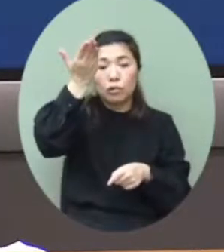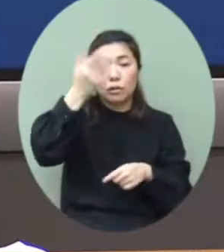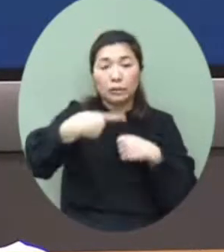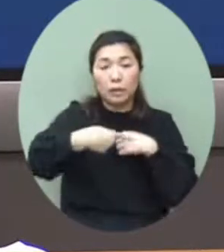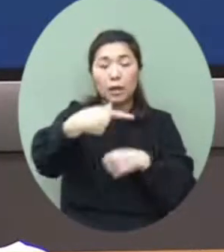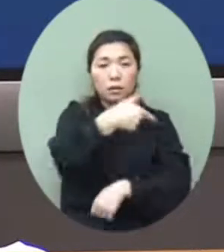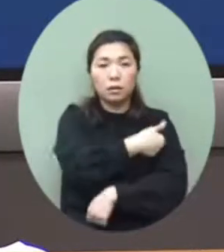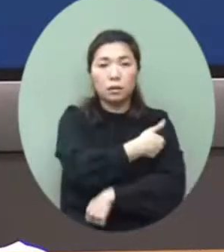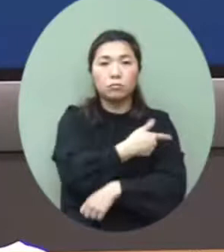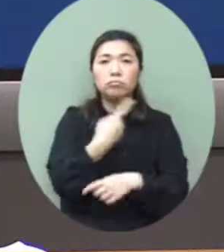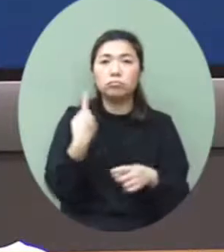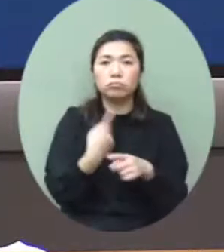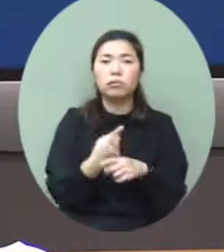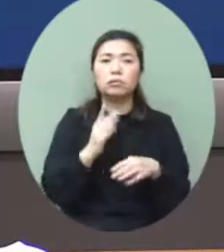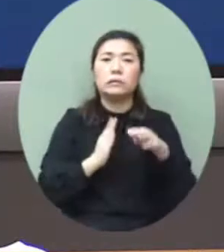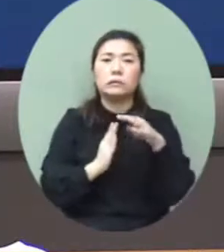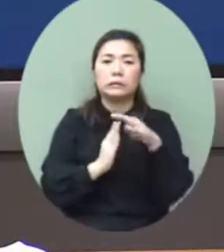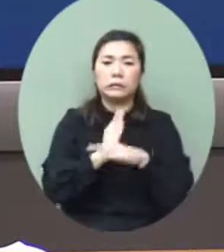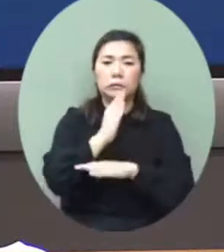group, that is those